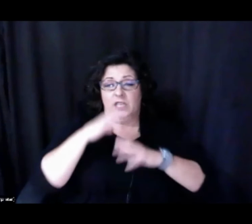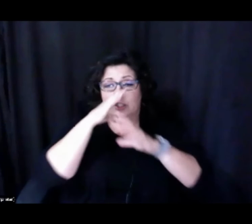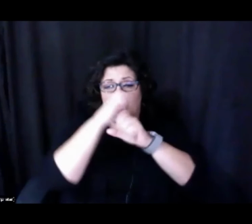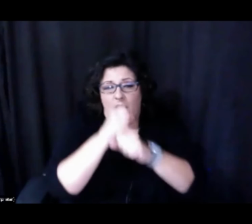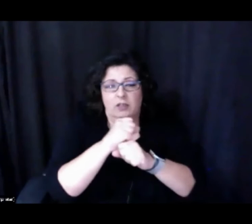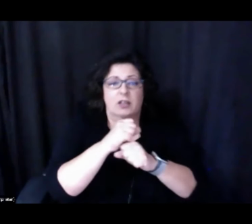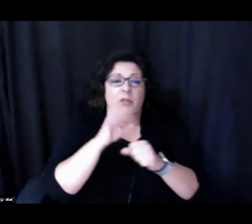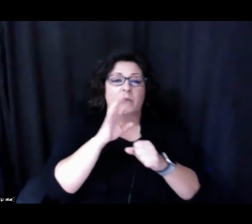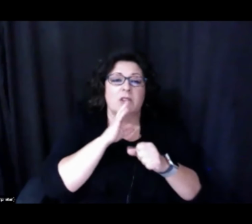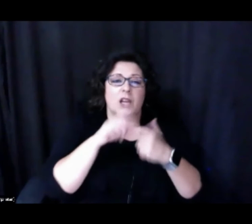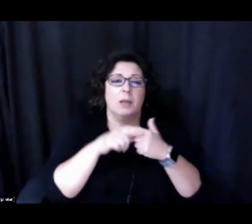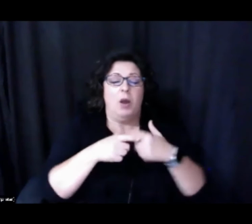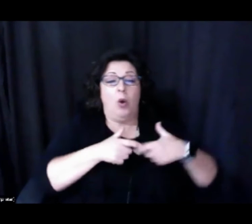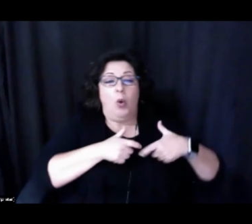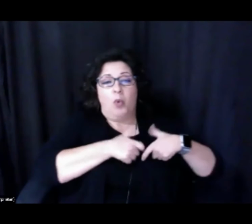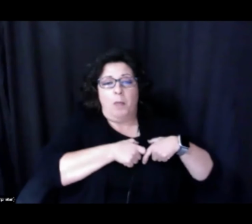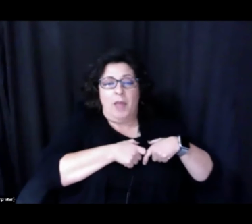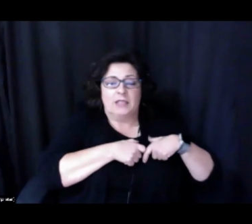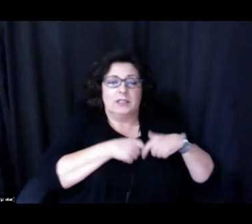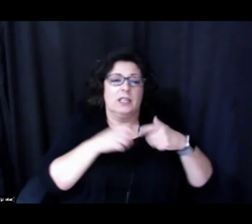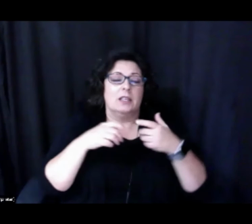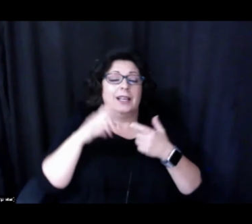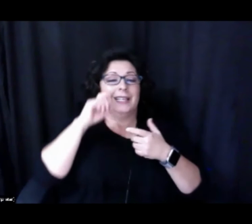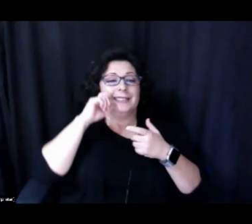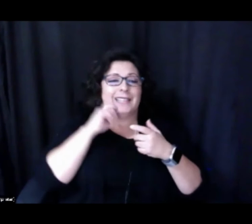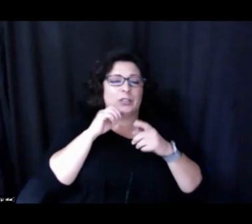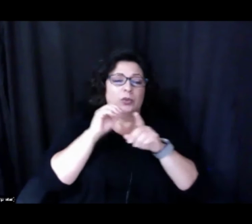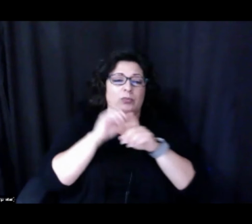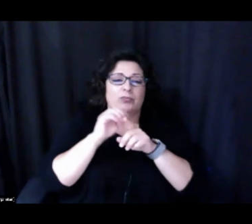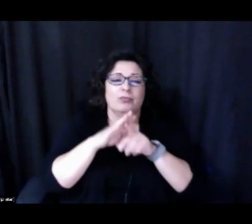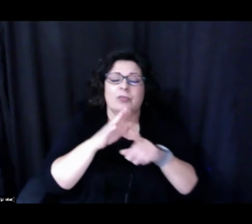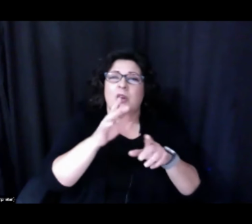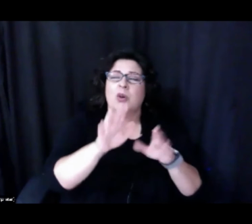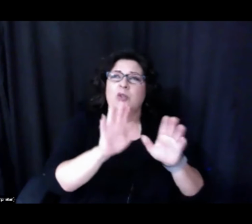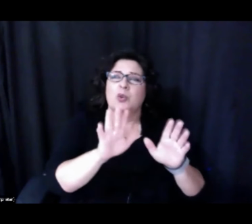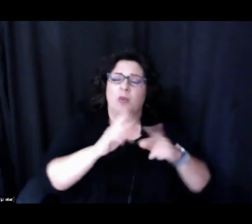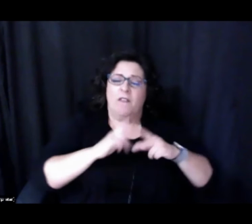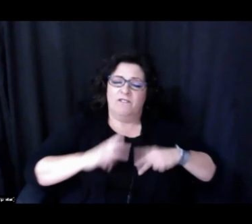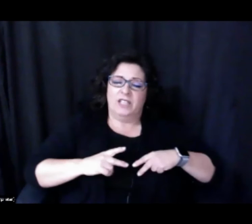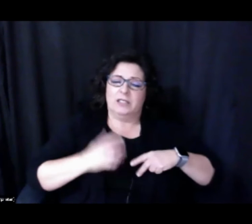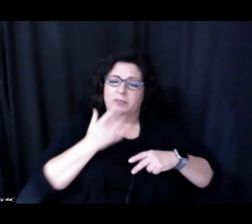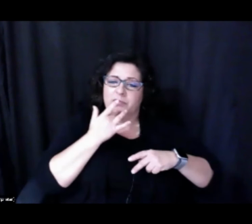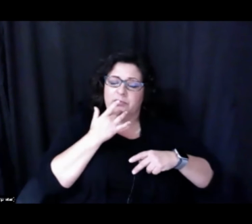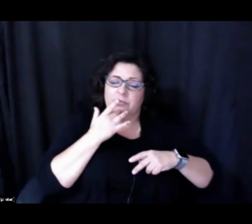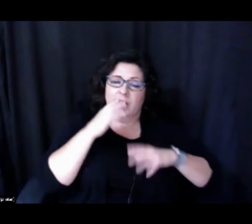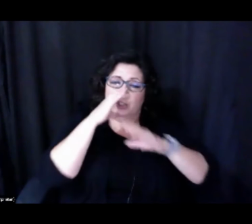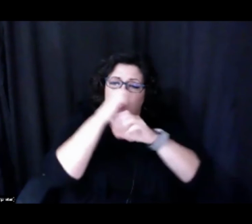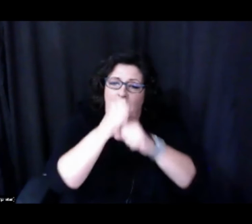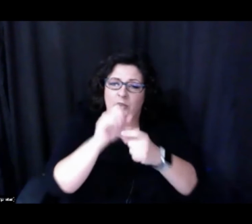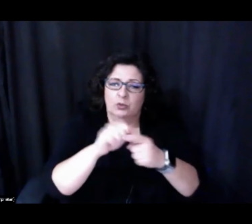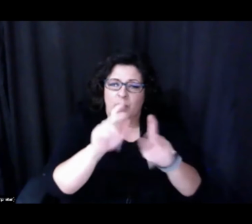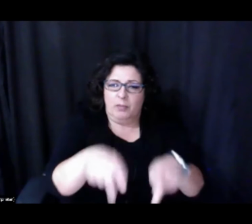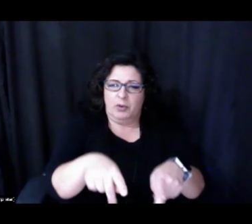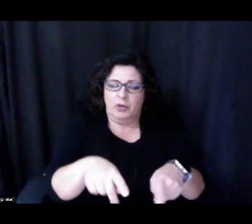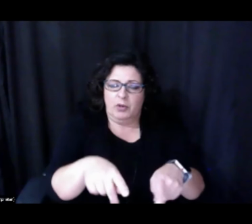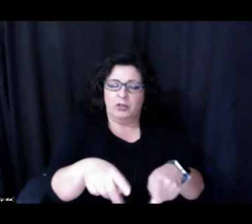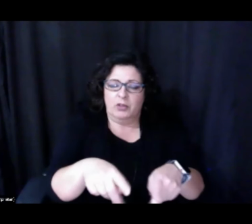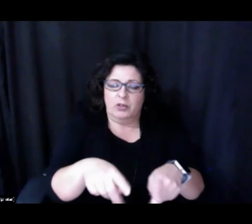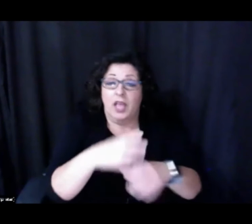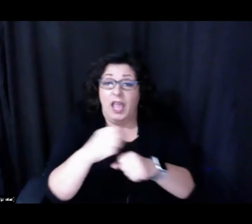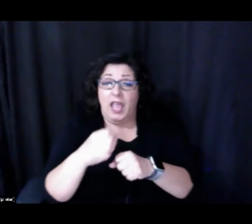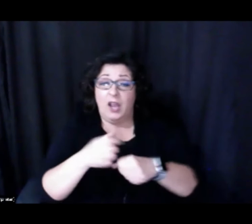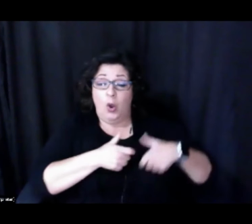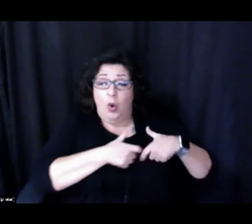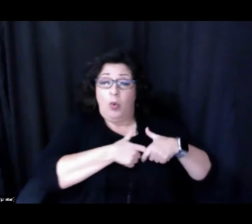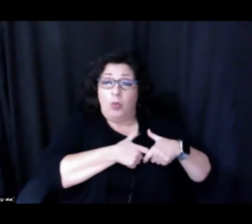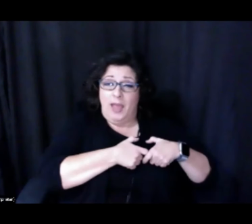romantic orientations. So a sexual orientation is about who we are physically and sexually attracted to. And a romantic orientation